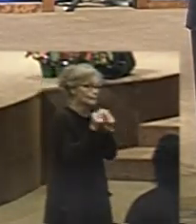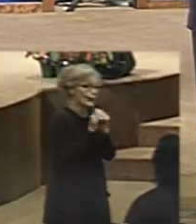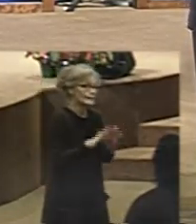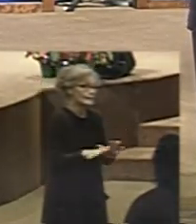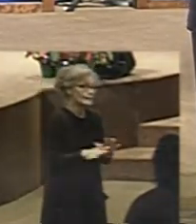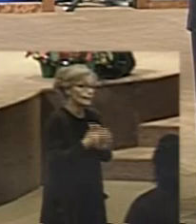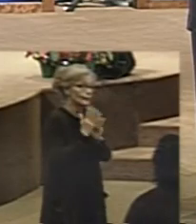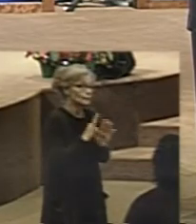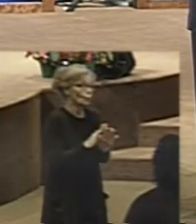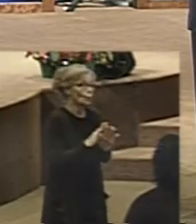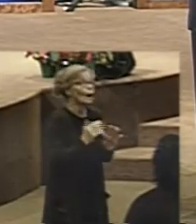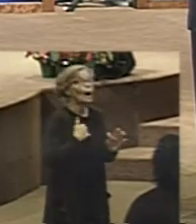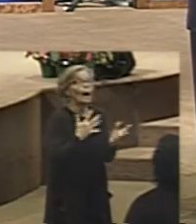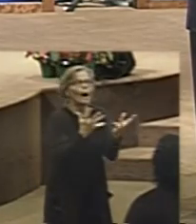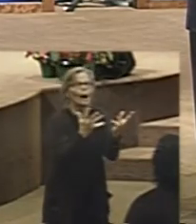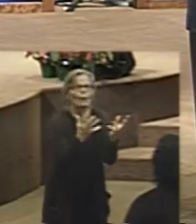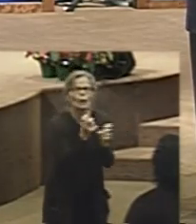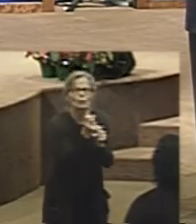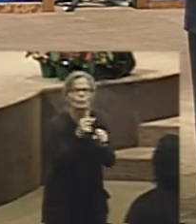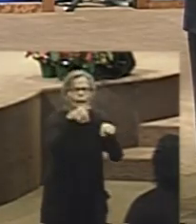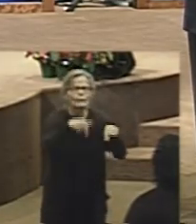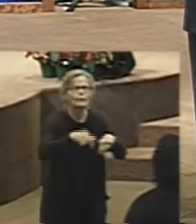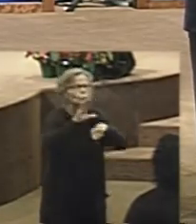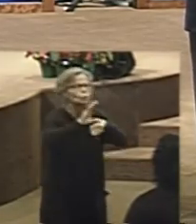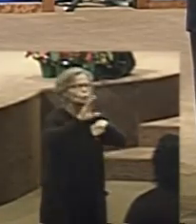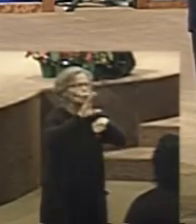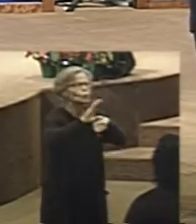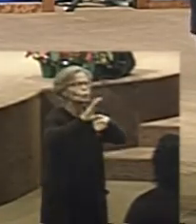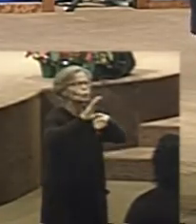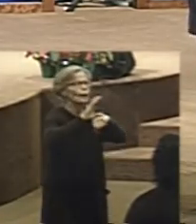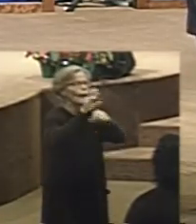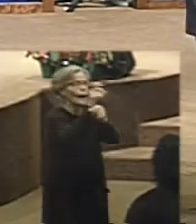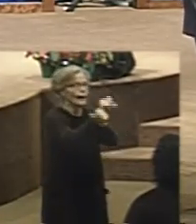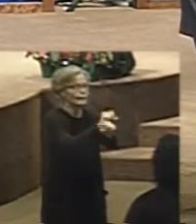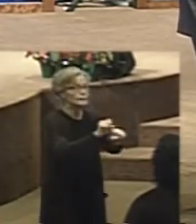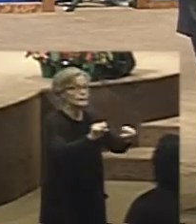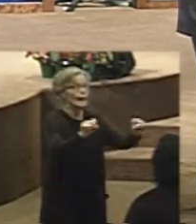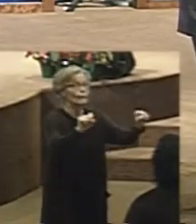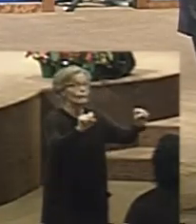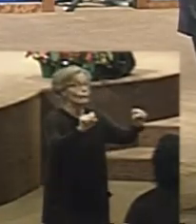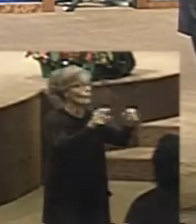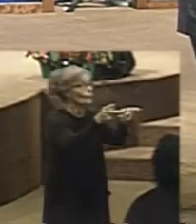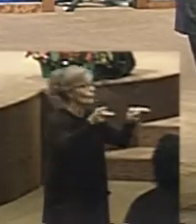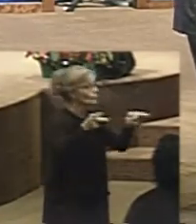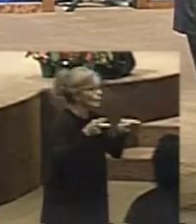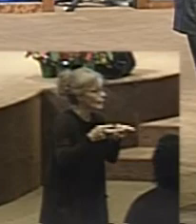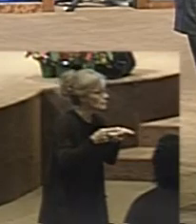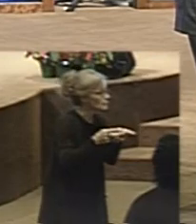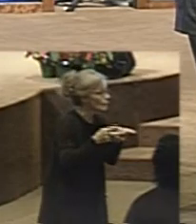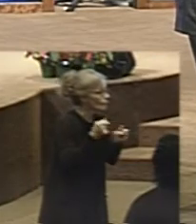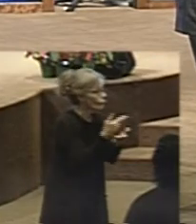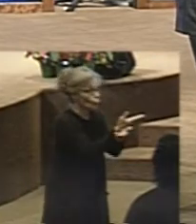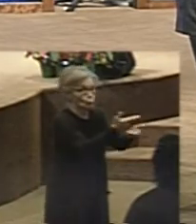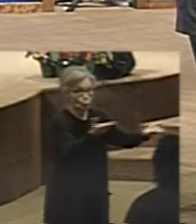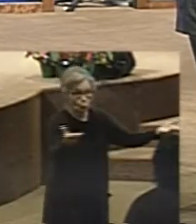this church a safe place for you and for your